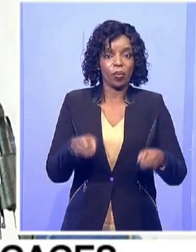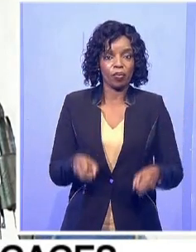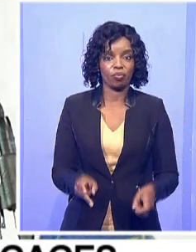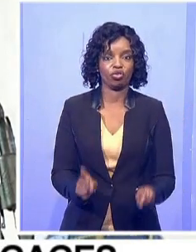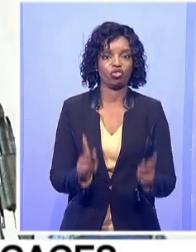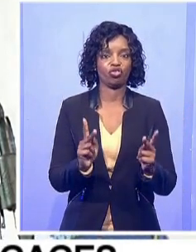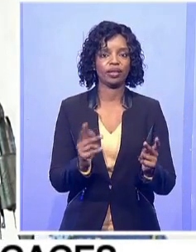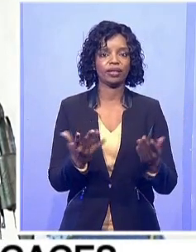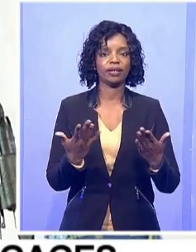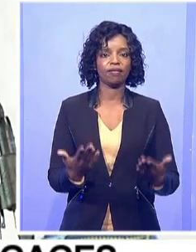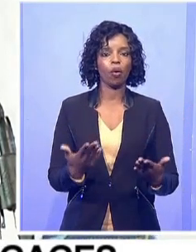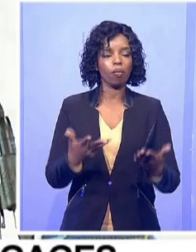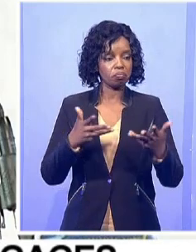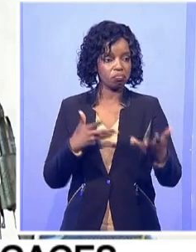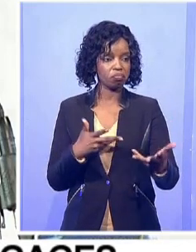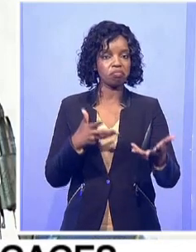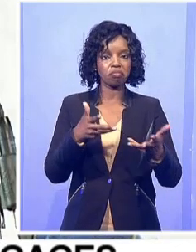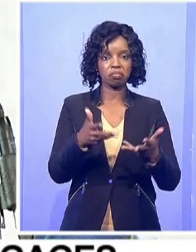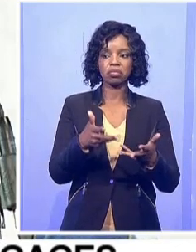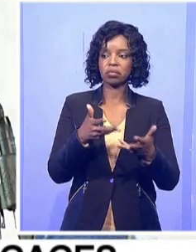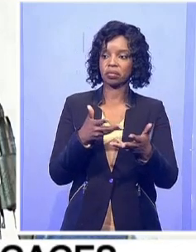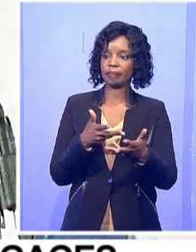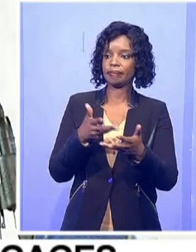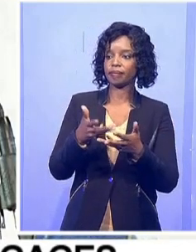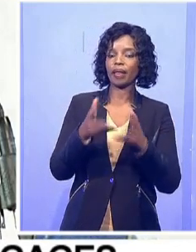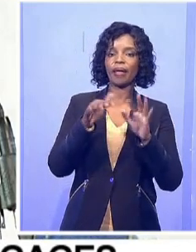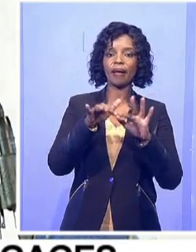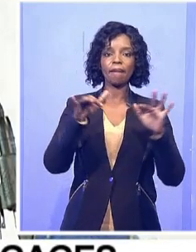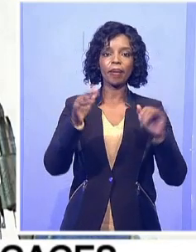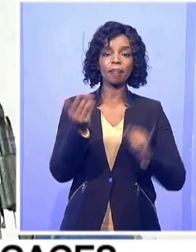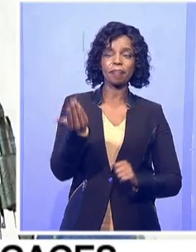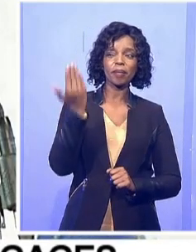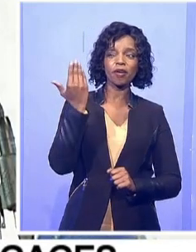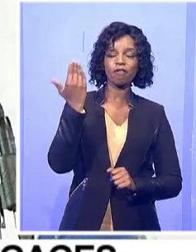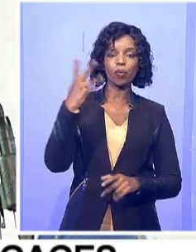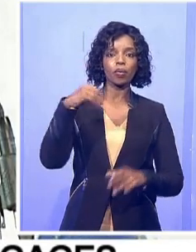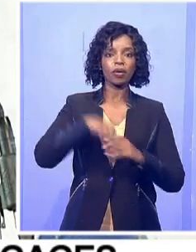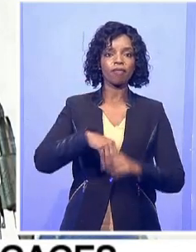interact with military veterans, to hear for myself